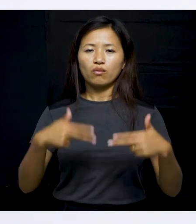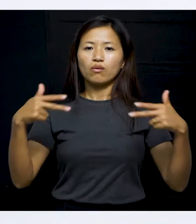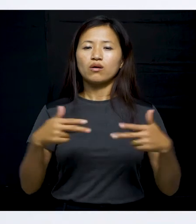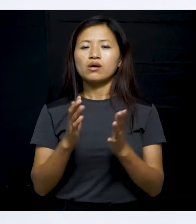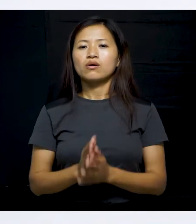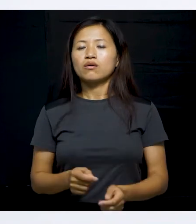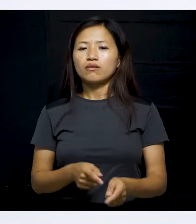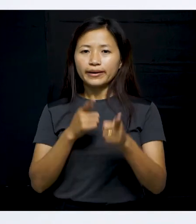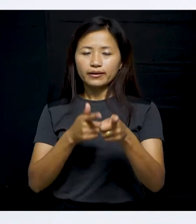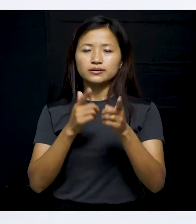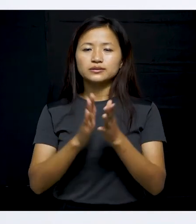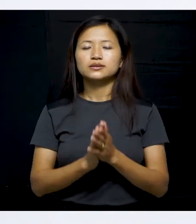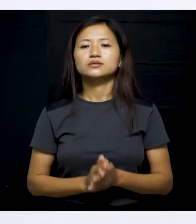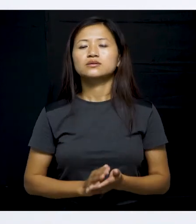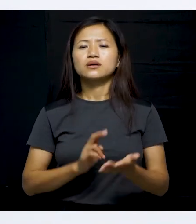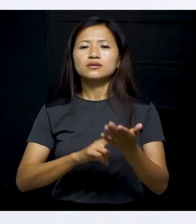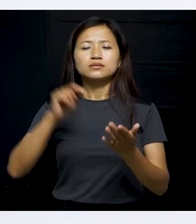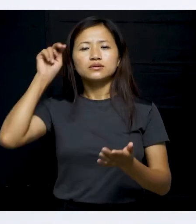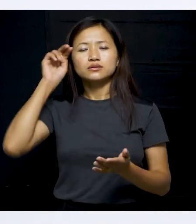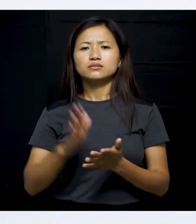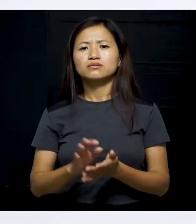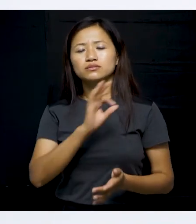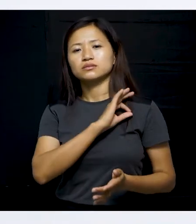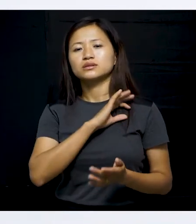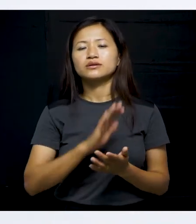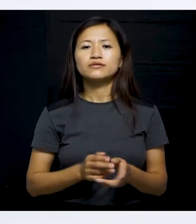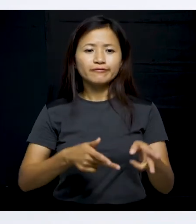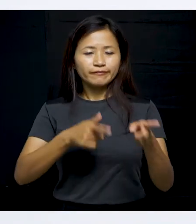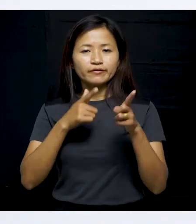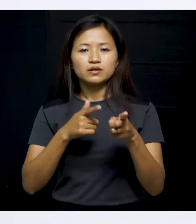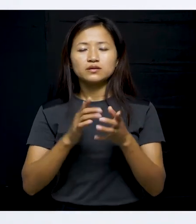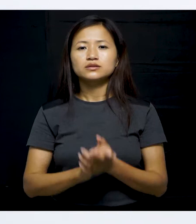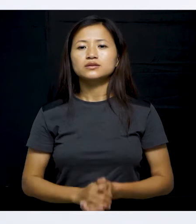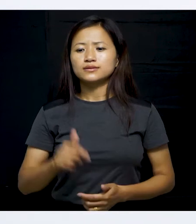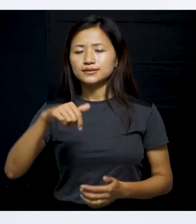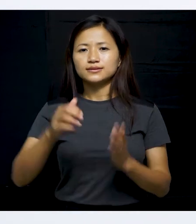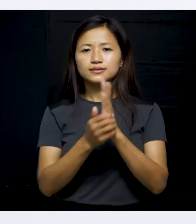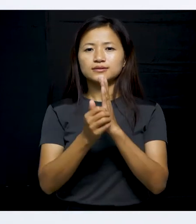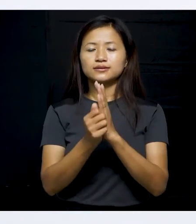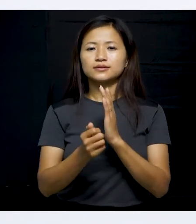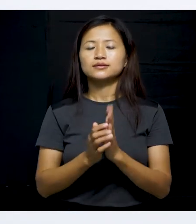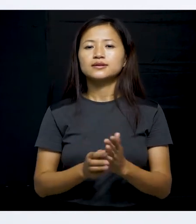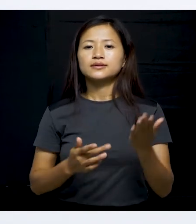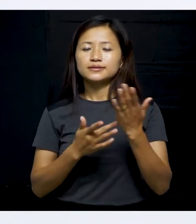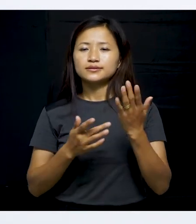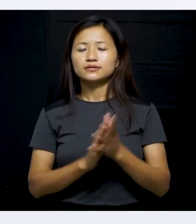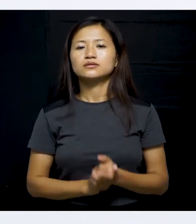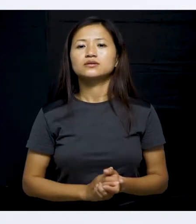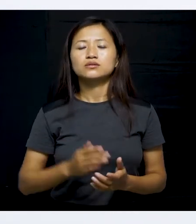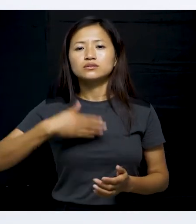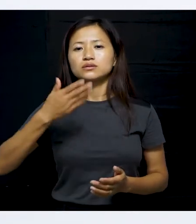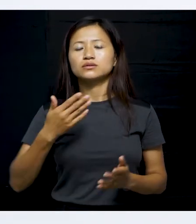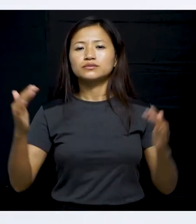go for hunting. The Nagas are so fond of hunting. So all these techniques or skills are taught in Morung. And